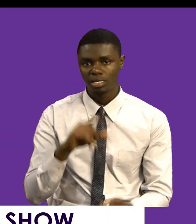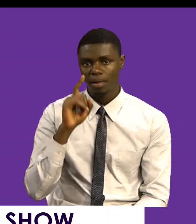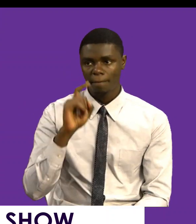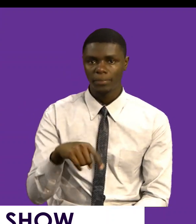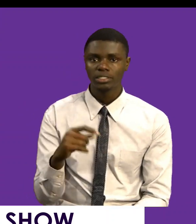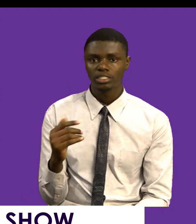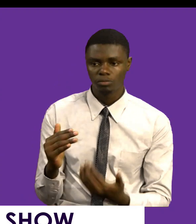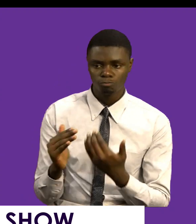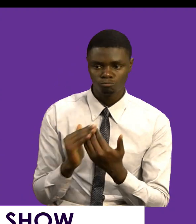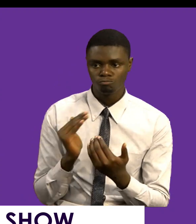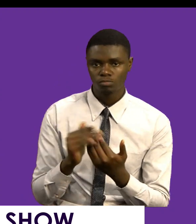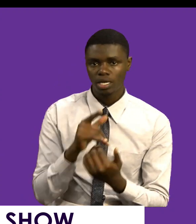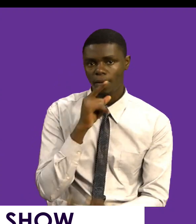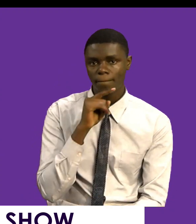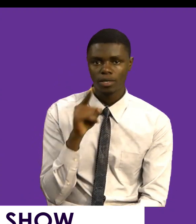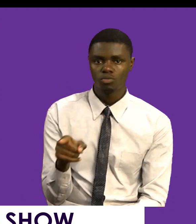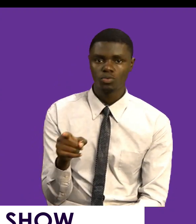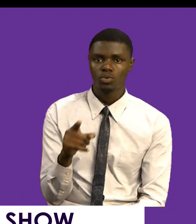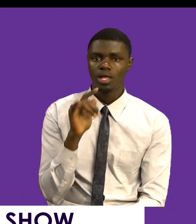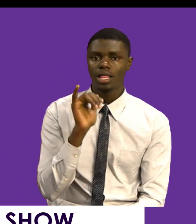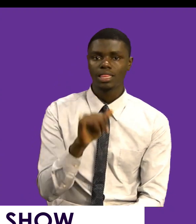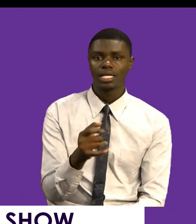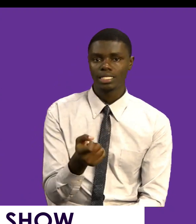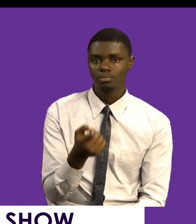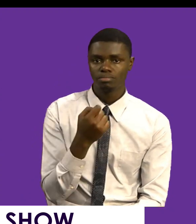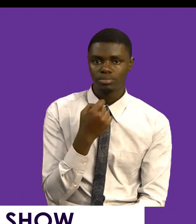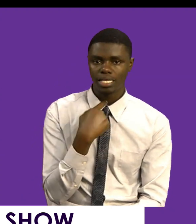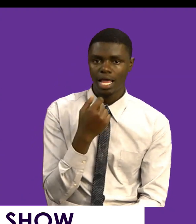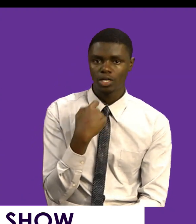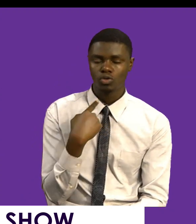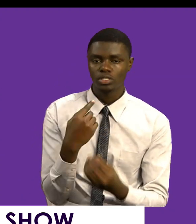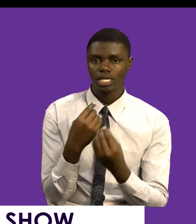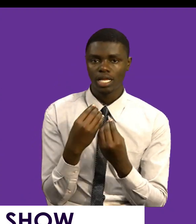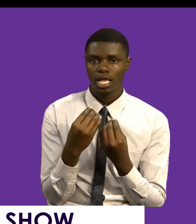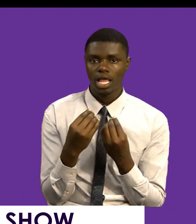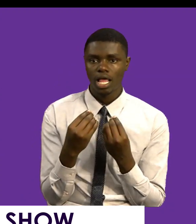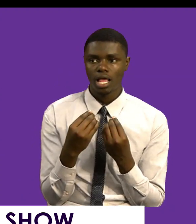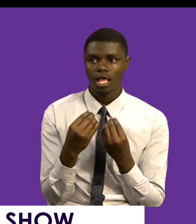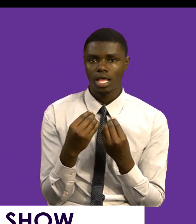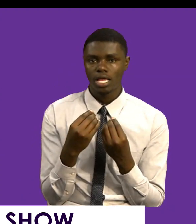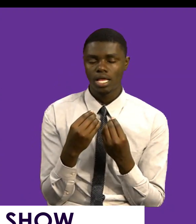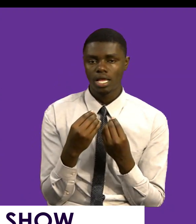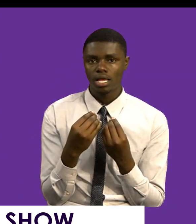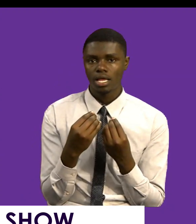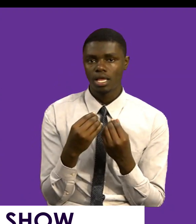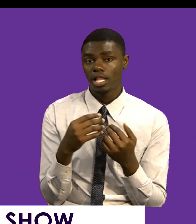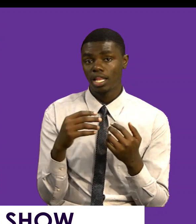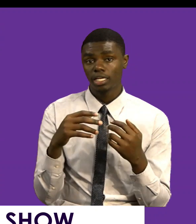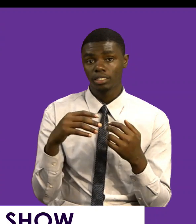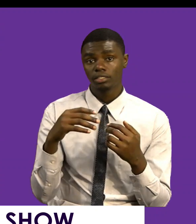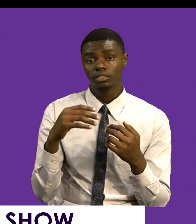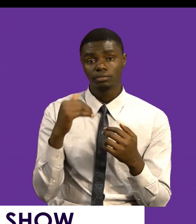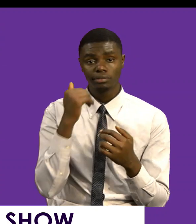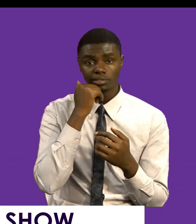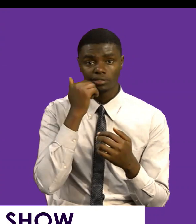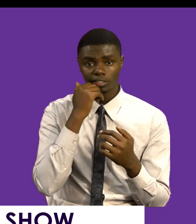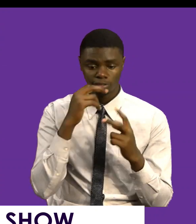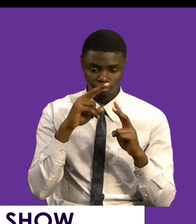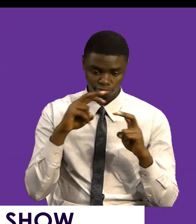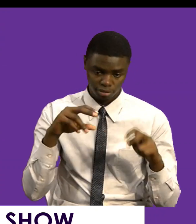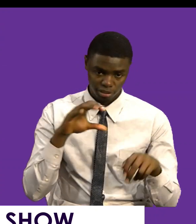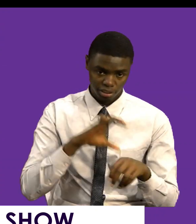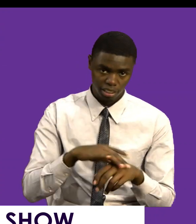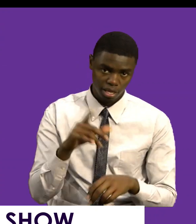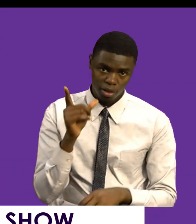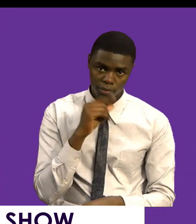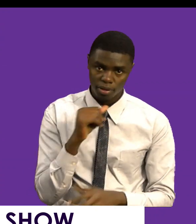for him. Yeah? This is diagnosing the problem. But then, how are you raised up? Let me go back to you as a woman.